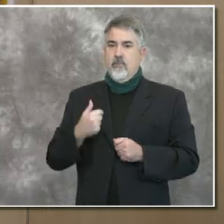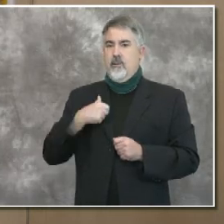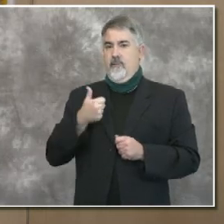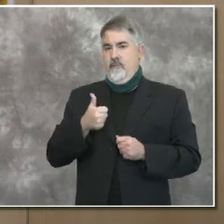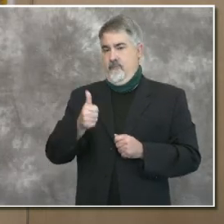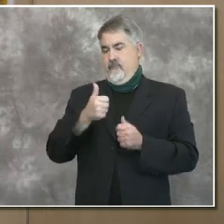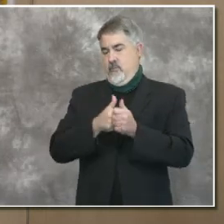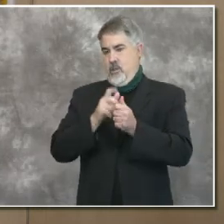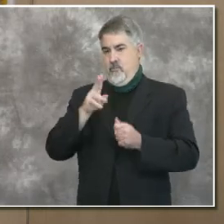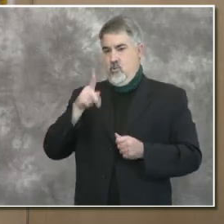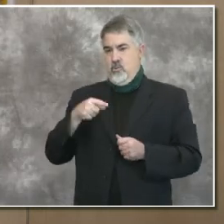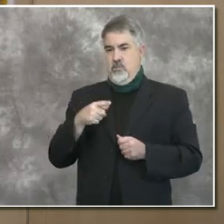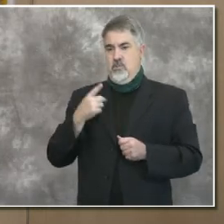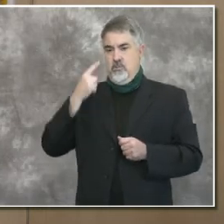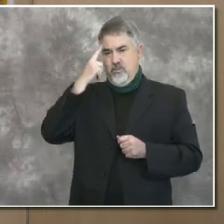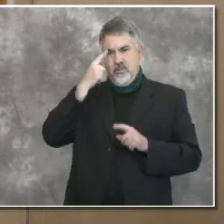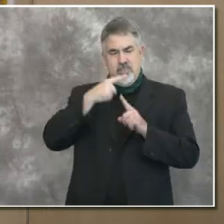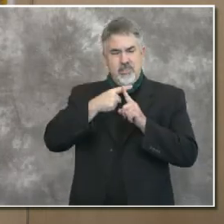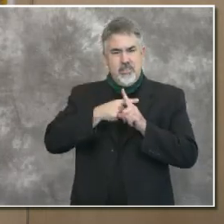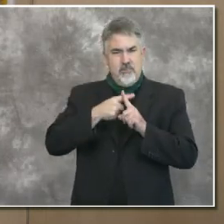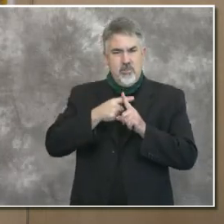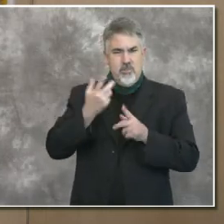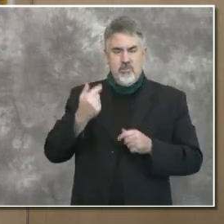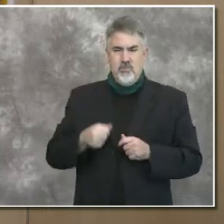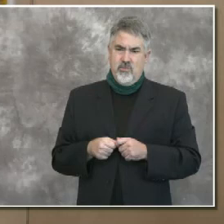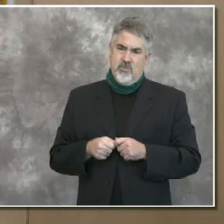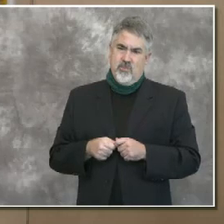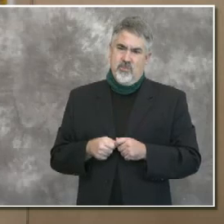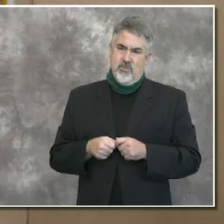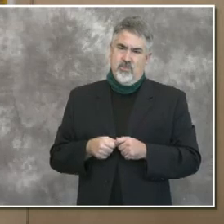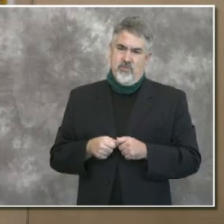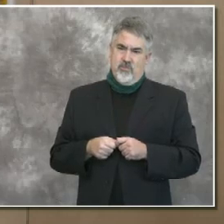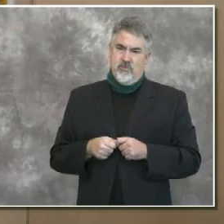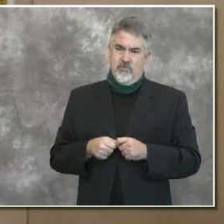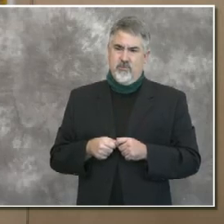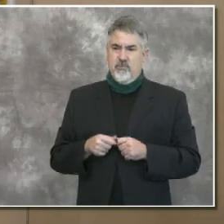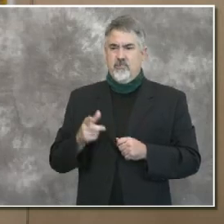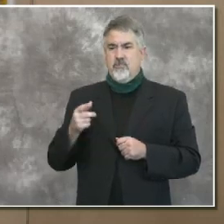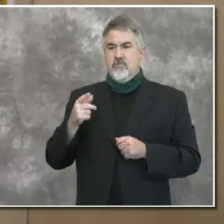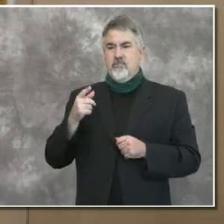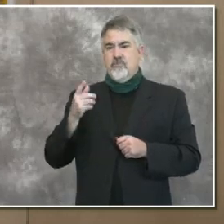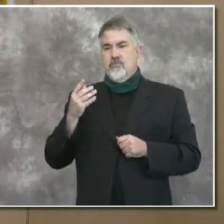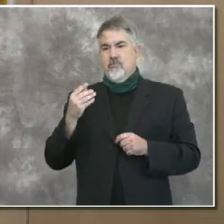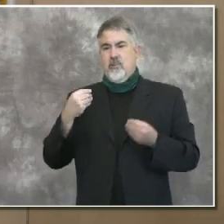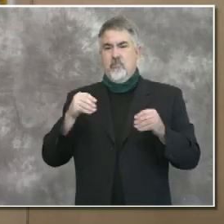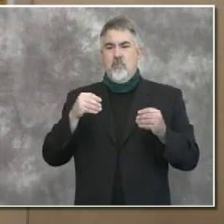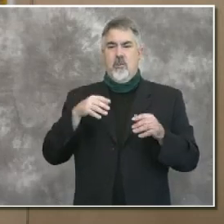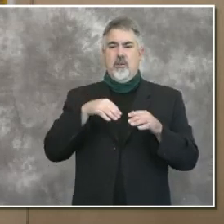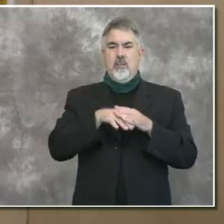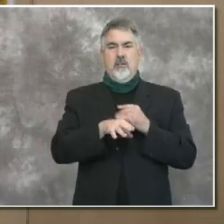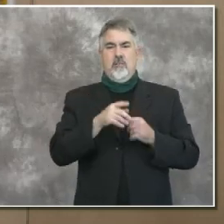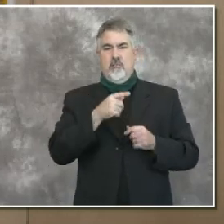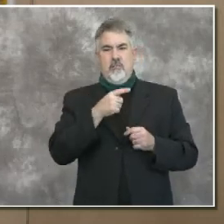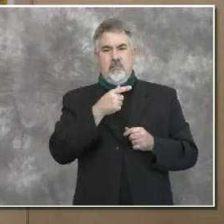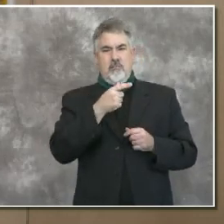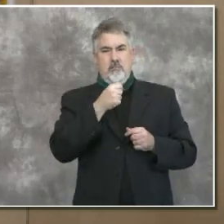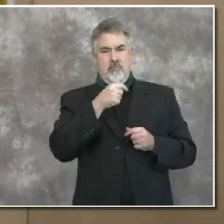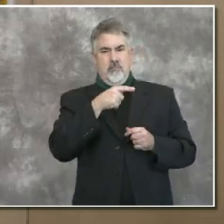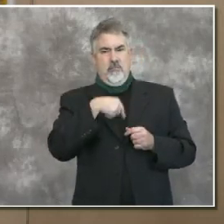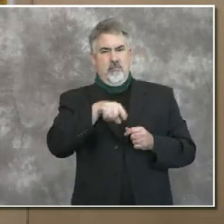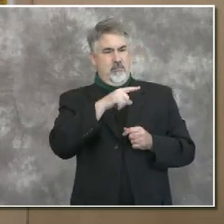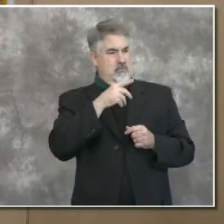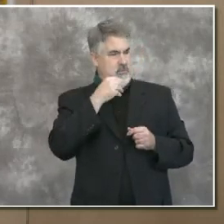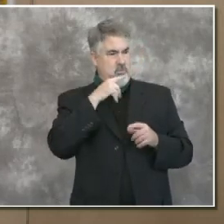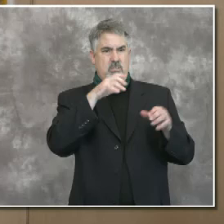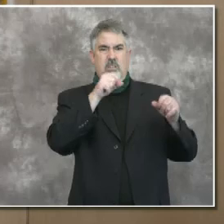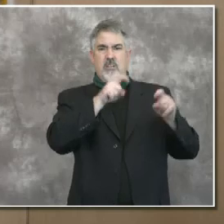taking temperatures. Wondering if at the supermarket entrances, why hasn't this been required or even recommended, given it is